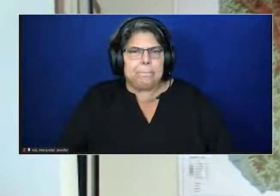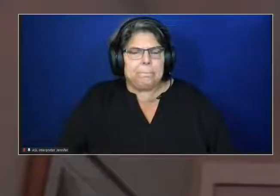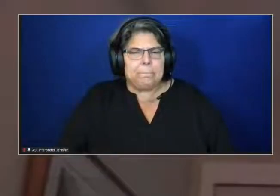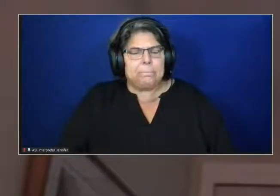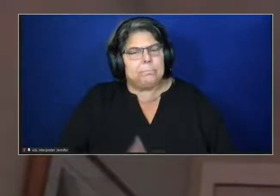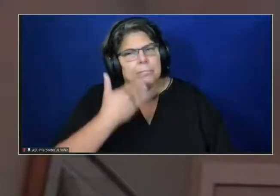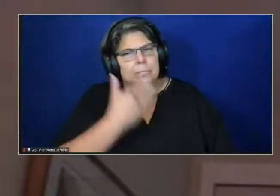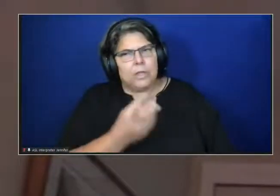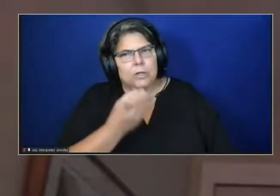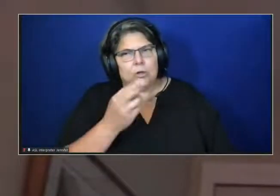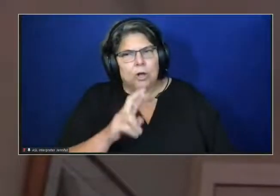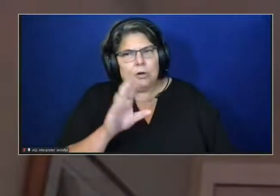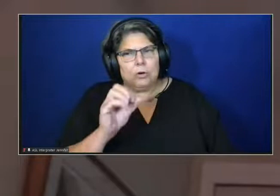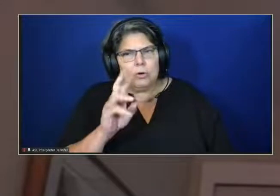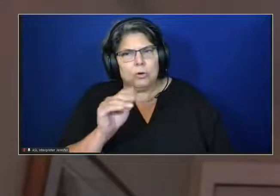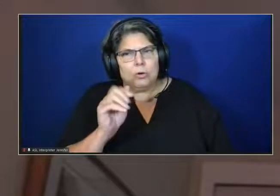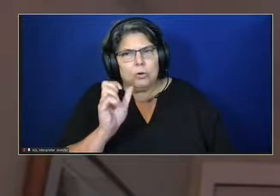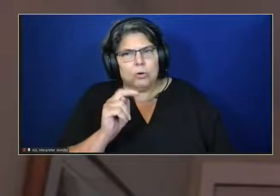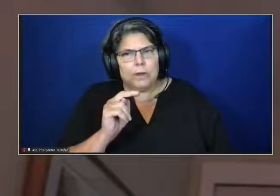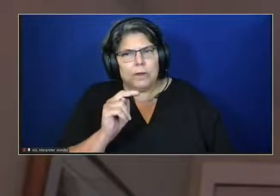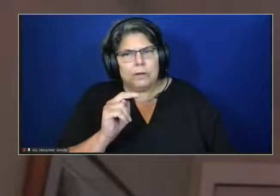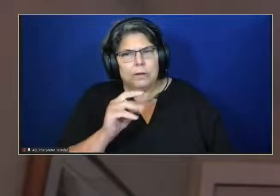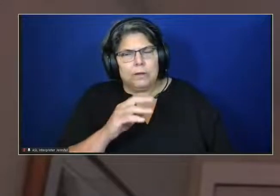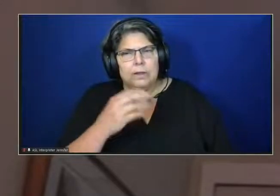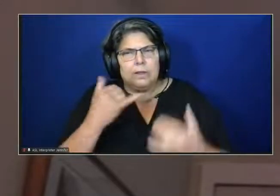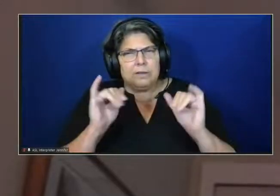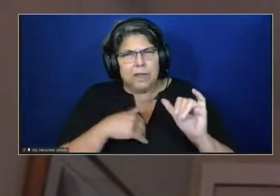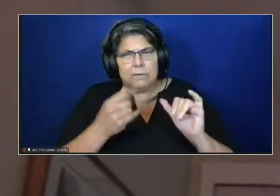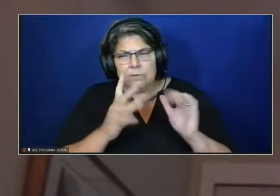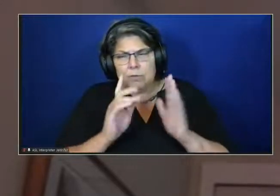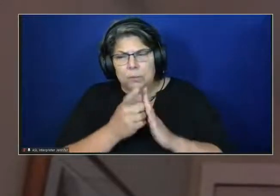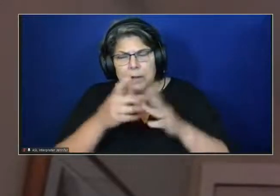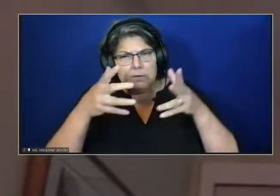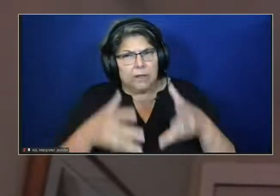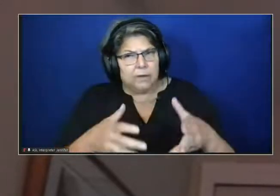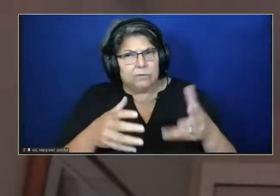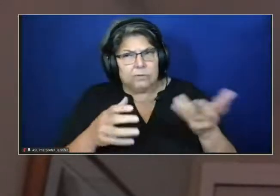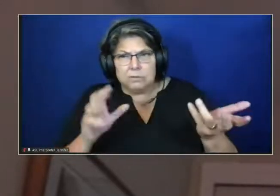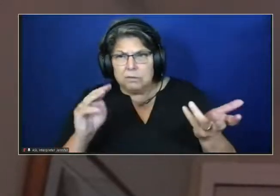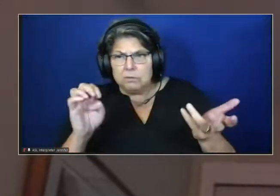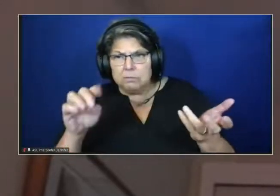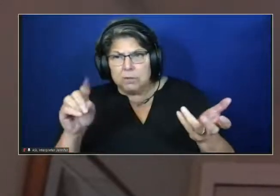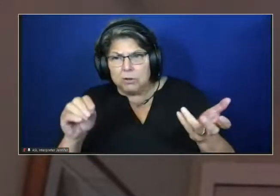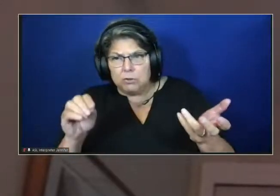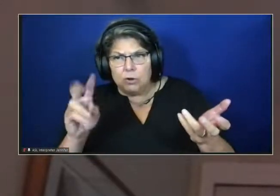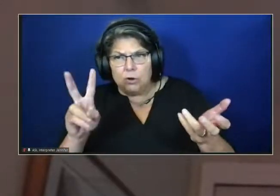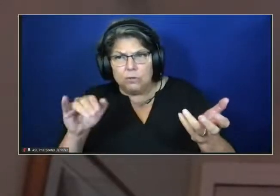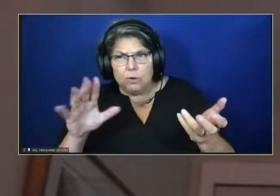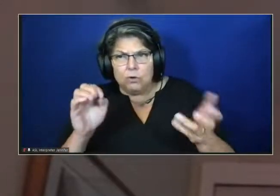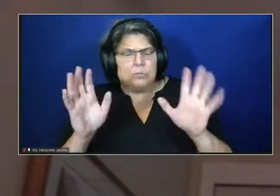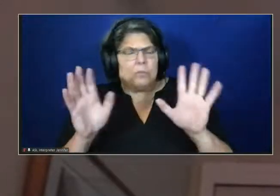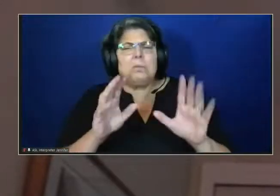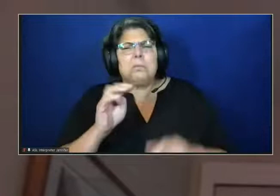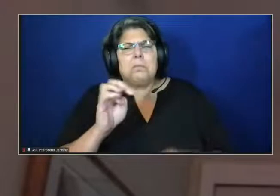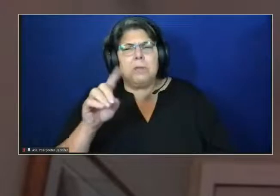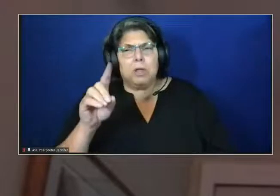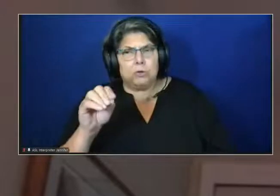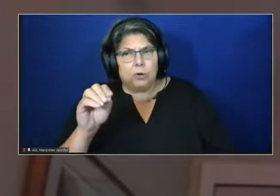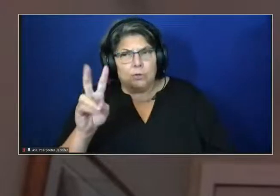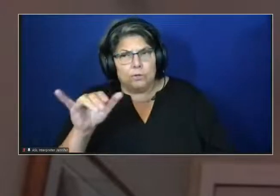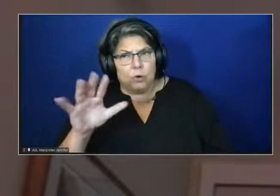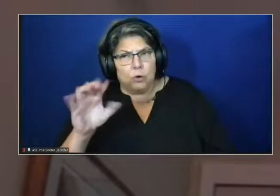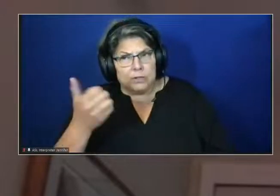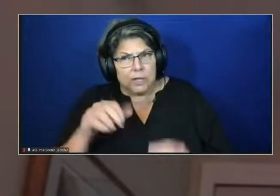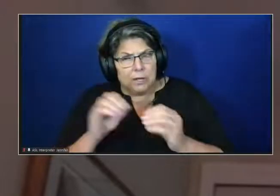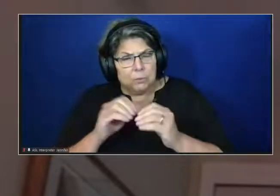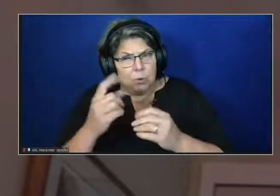Thank you, Dr. Coren. And we still have a few minutes left. So Mendocino Voice or well, let's go for Mendocino Voice. Do you have any more